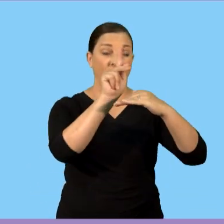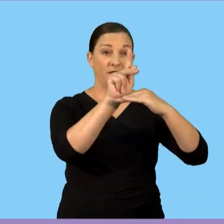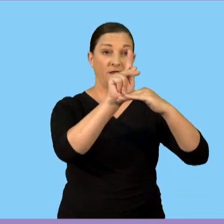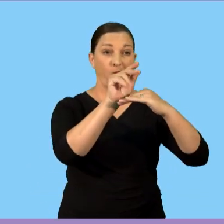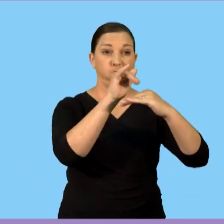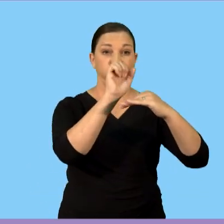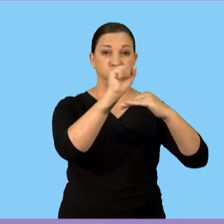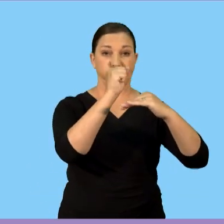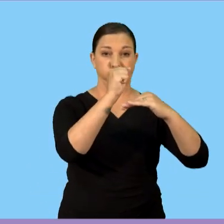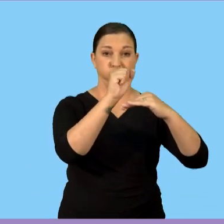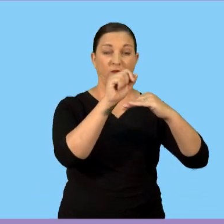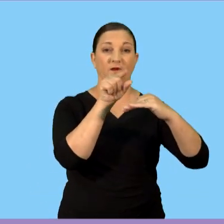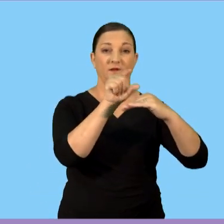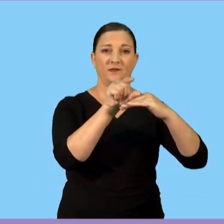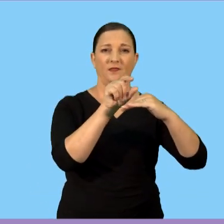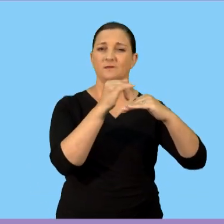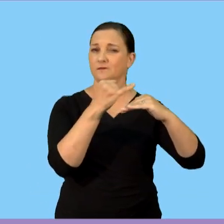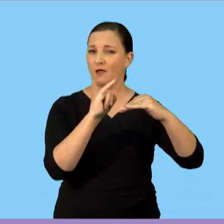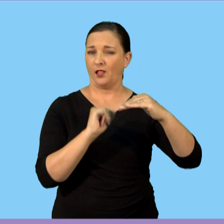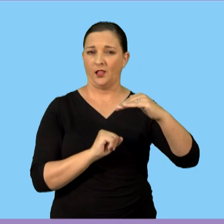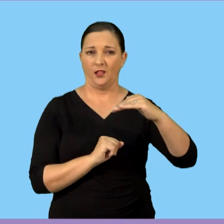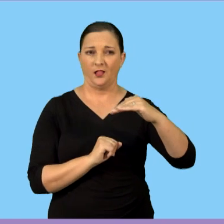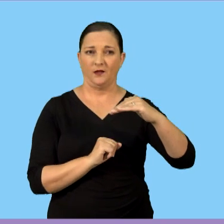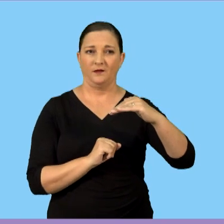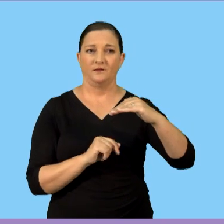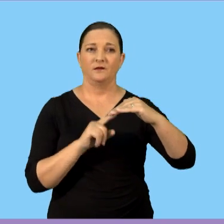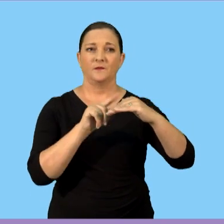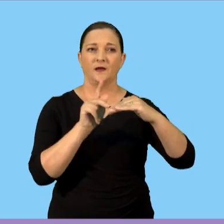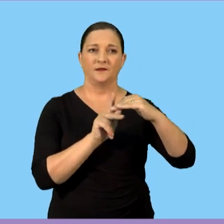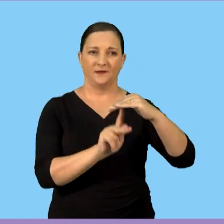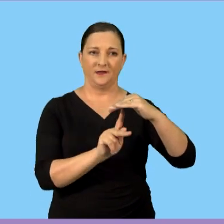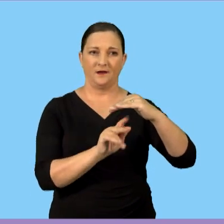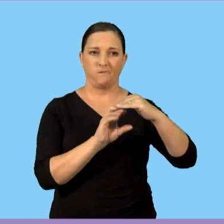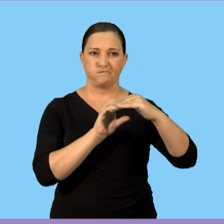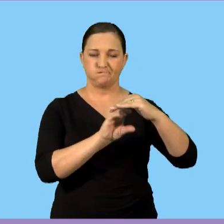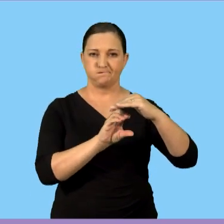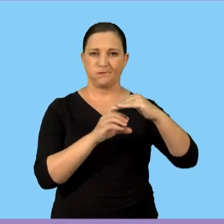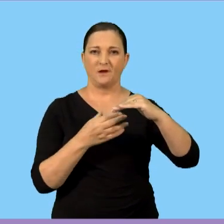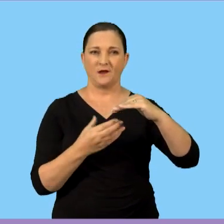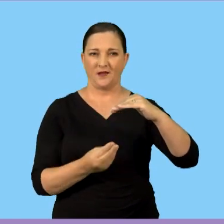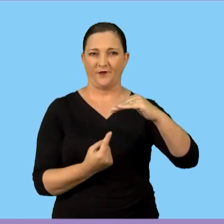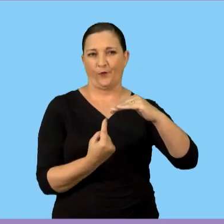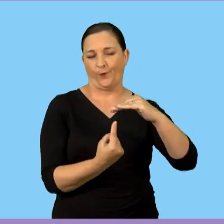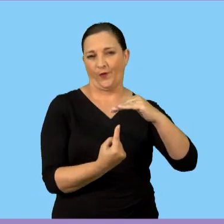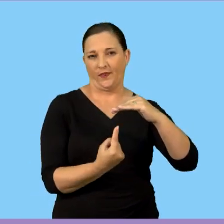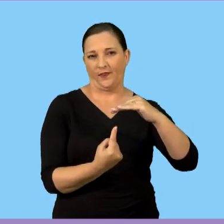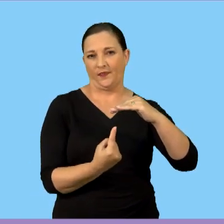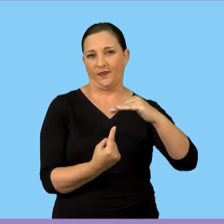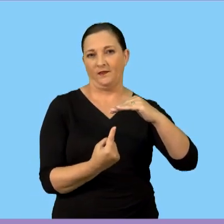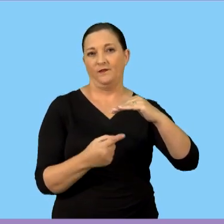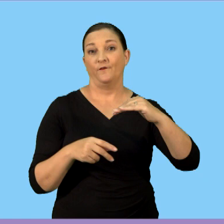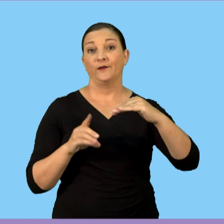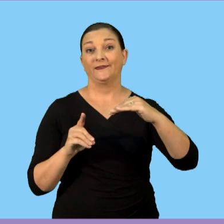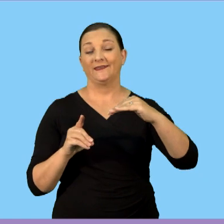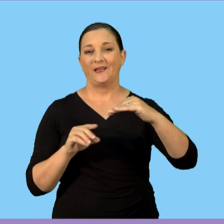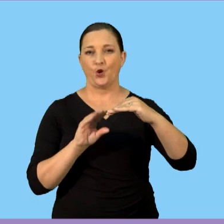have the k exponent 4 as the numerator, and we still have the k, and we know that that k has an exponent 1 as